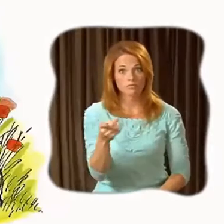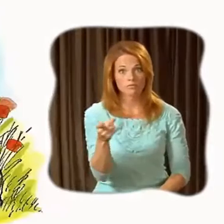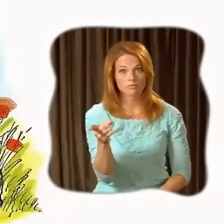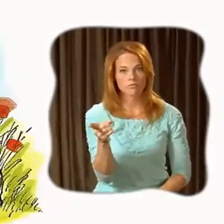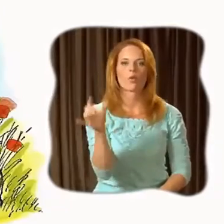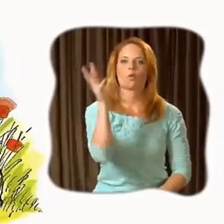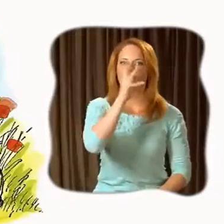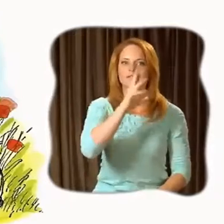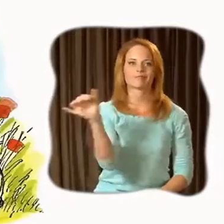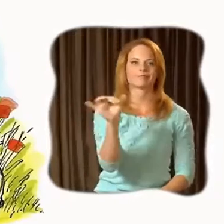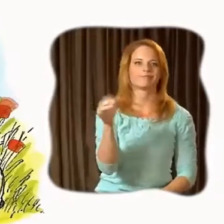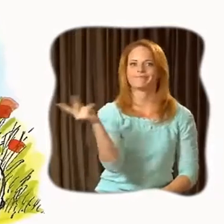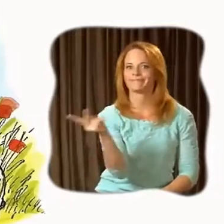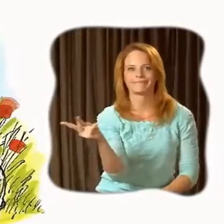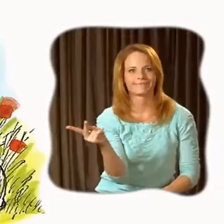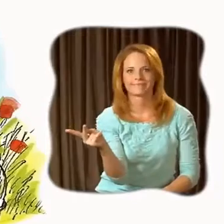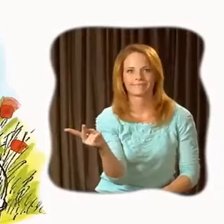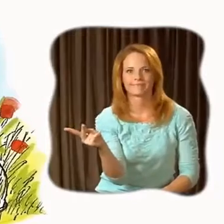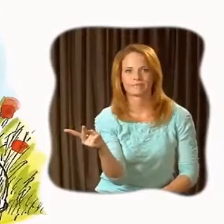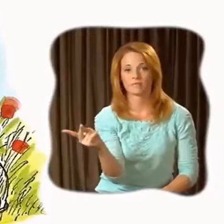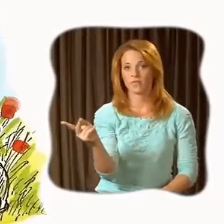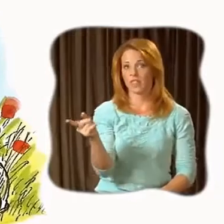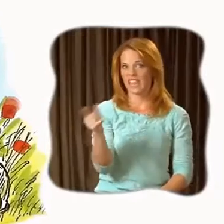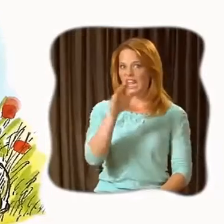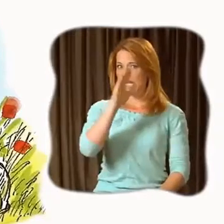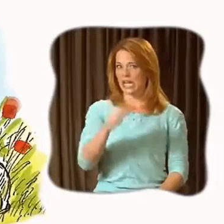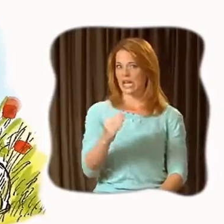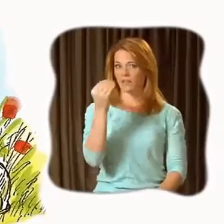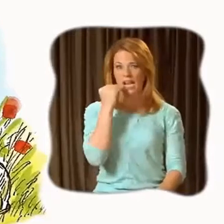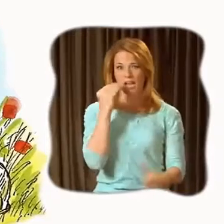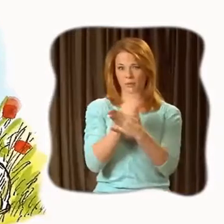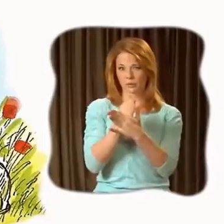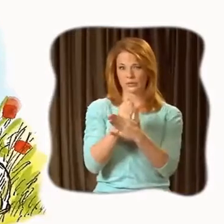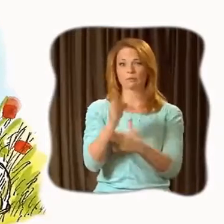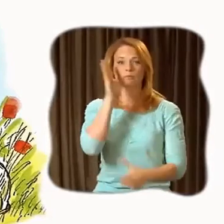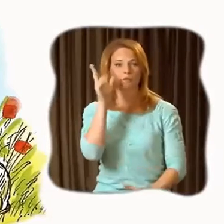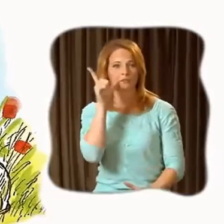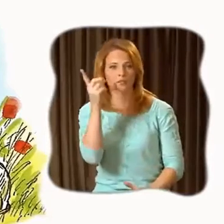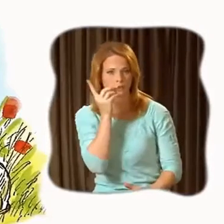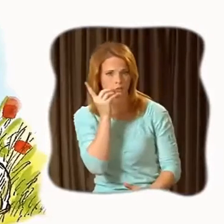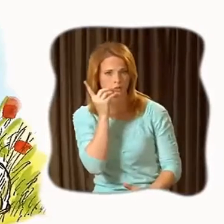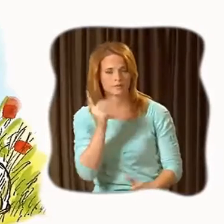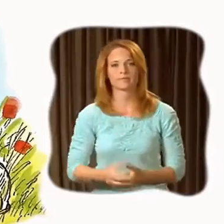Chester was hungry, Wilson was too. But they rarely ate between meals.